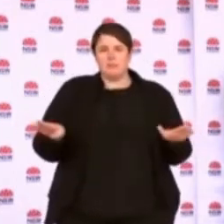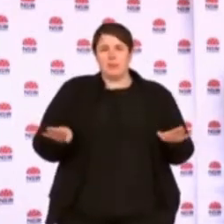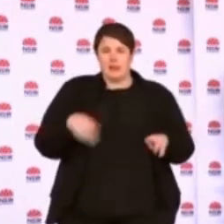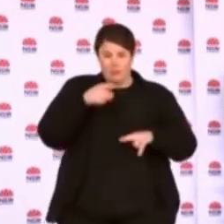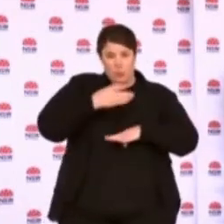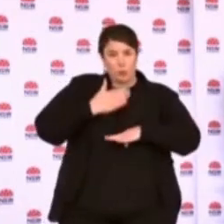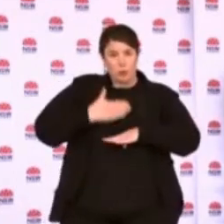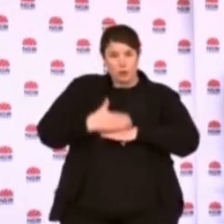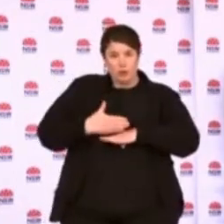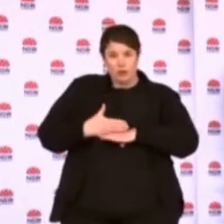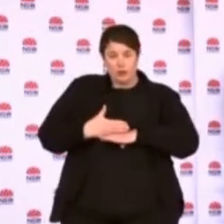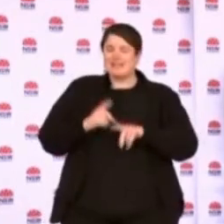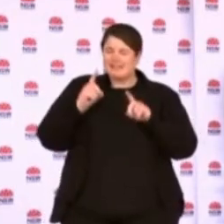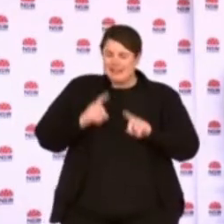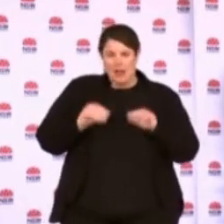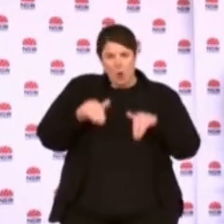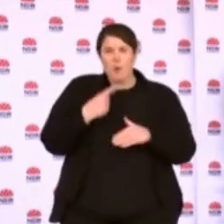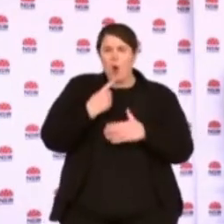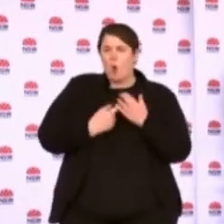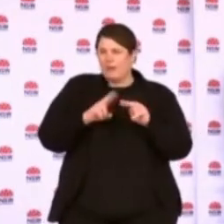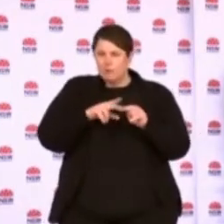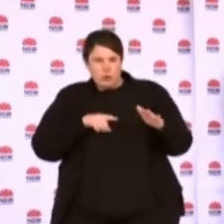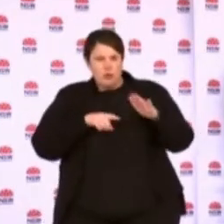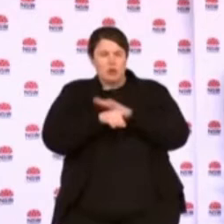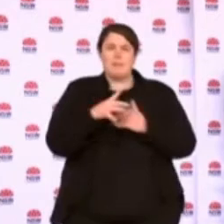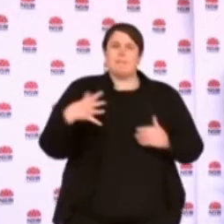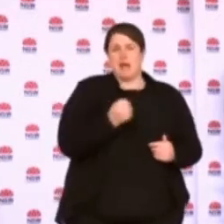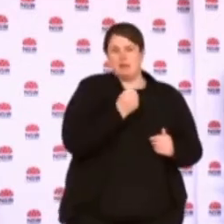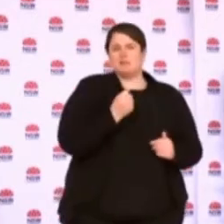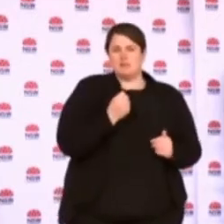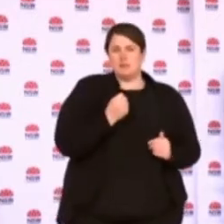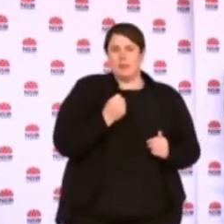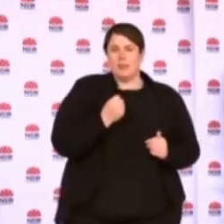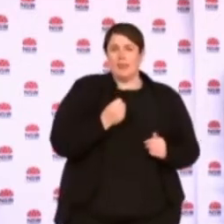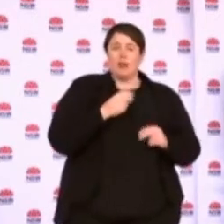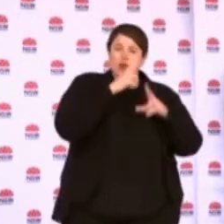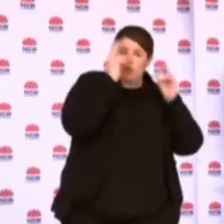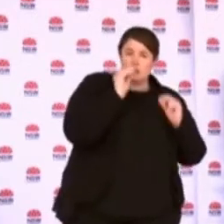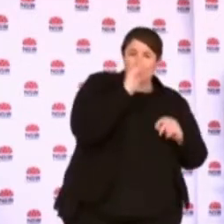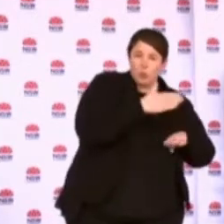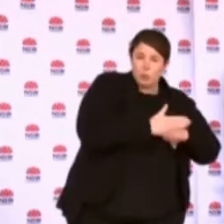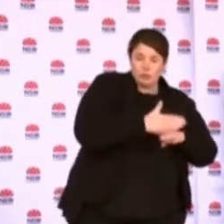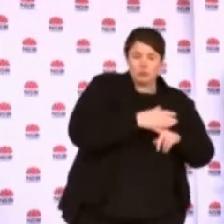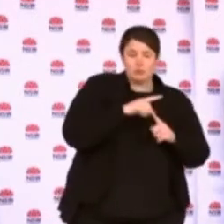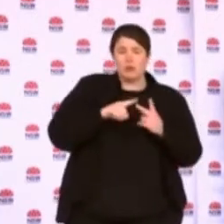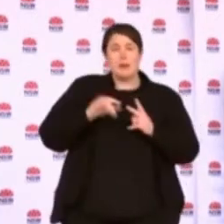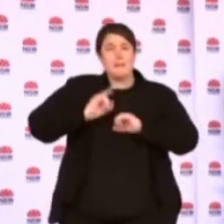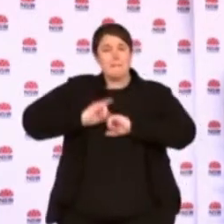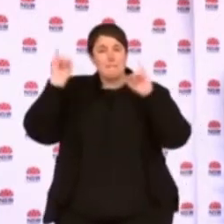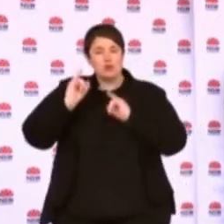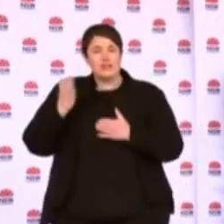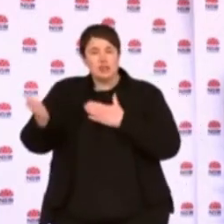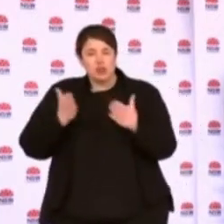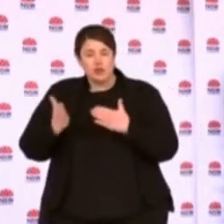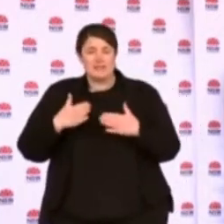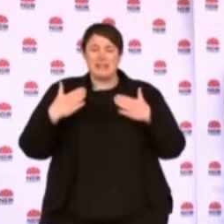stay at home unless you absolutely need to attend work. So essential aged care, emergency